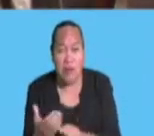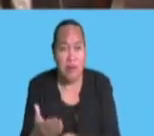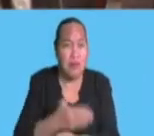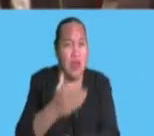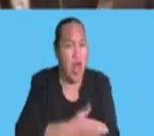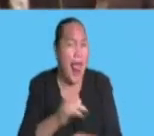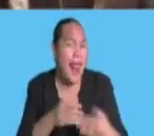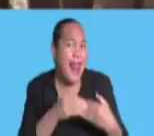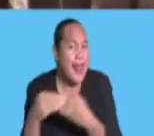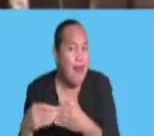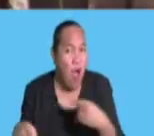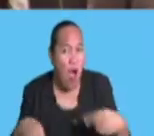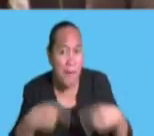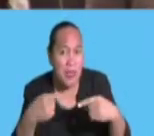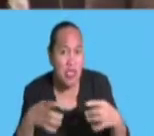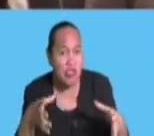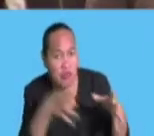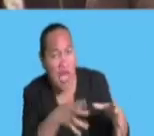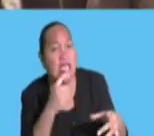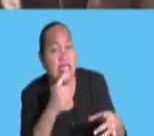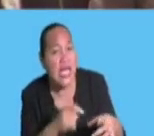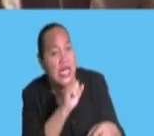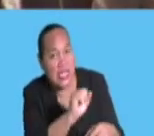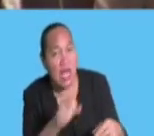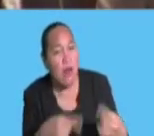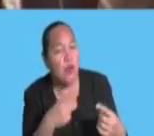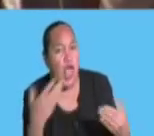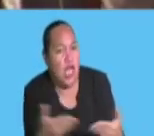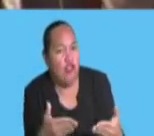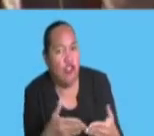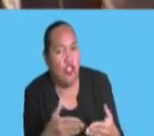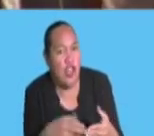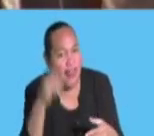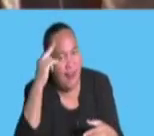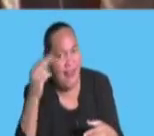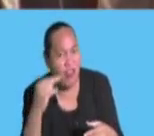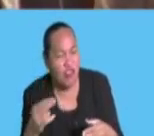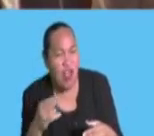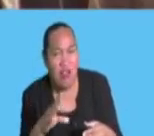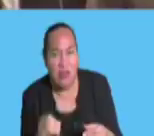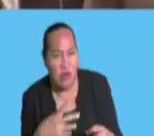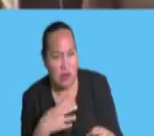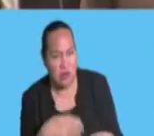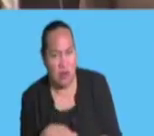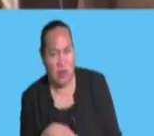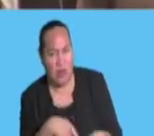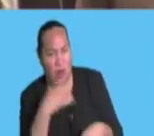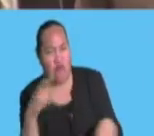of the Opposition said that under his government, they had actually introduced the national minimum wage. Absolute